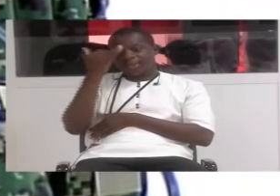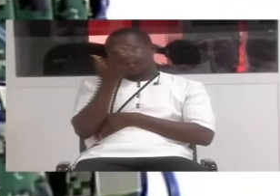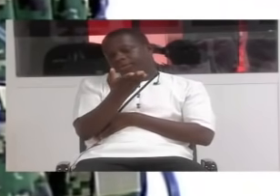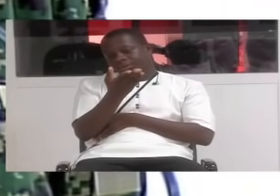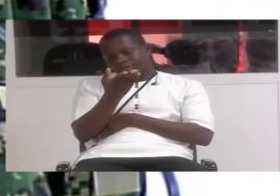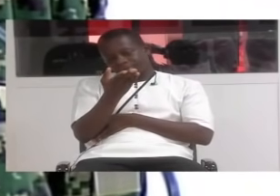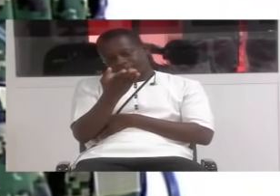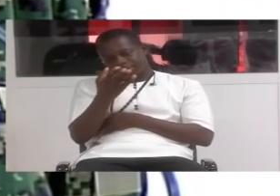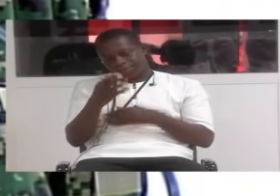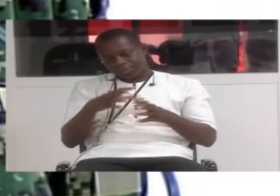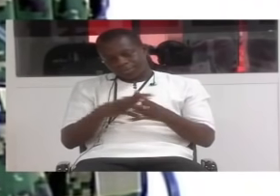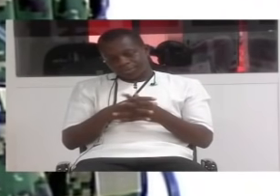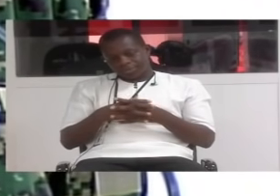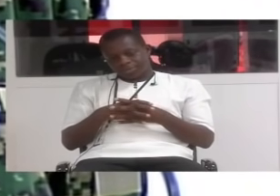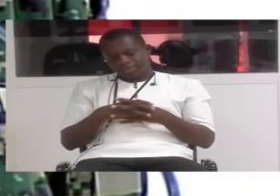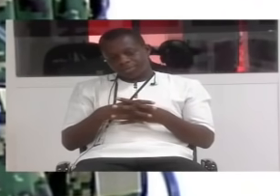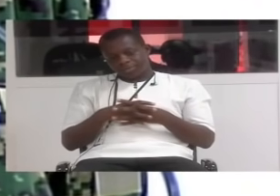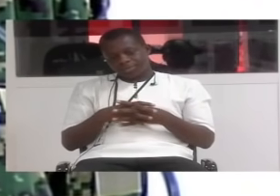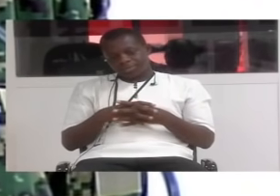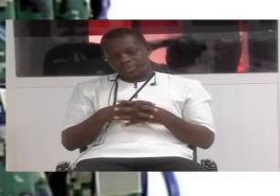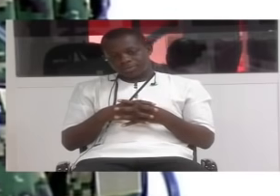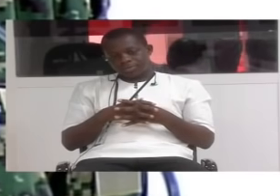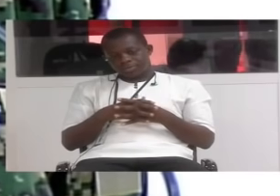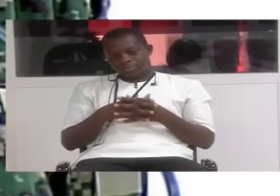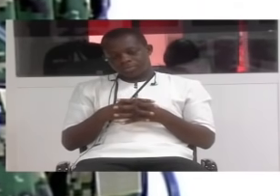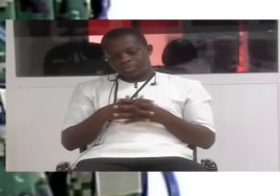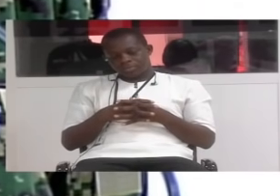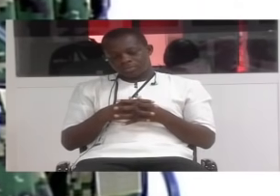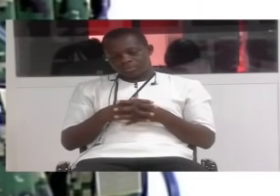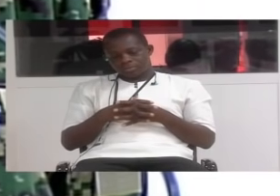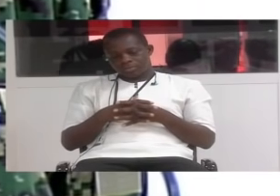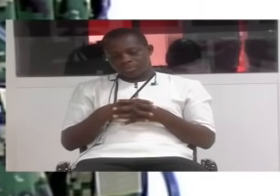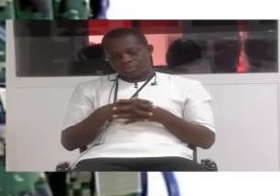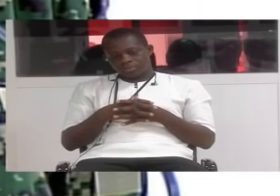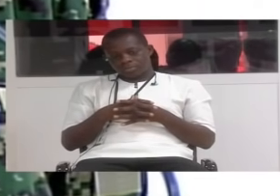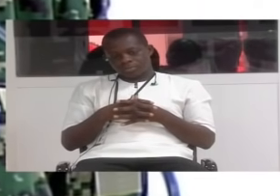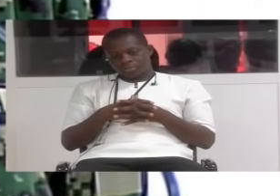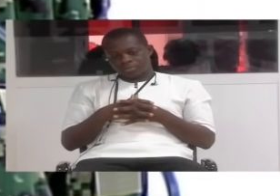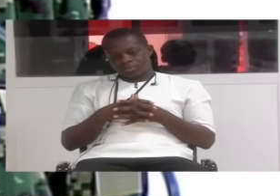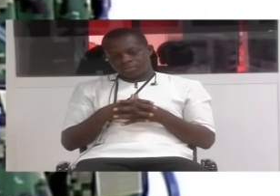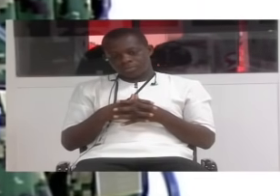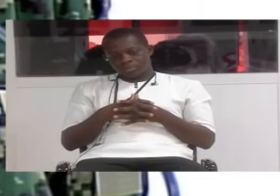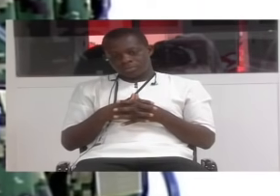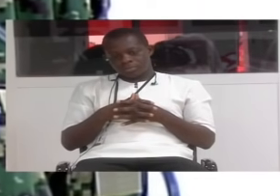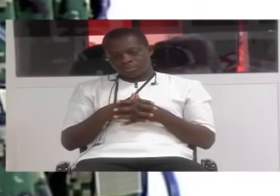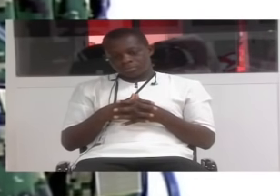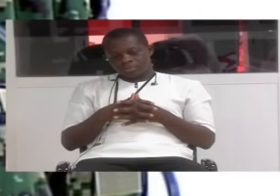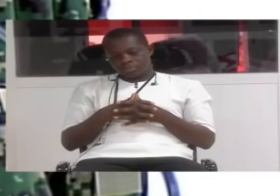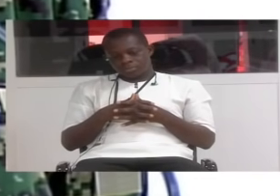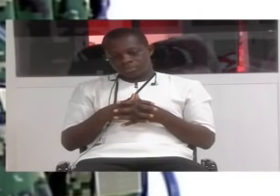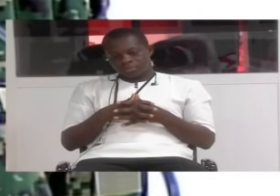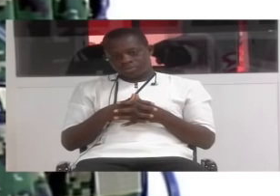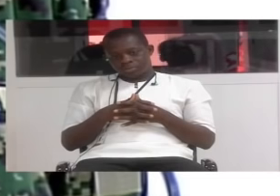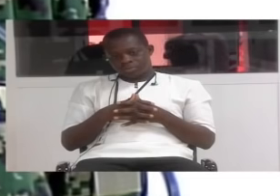the officers got to him and came out, this was what they said to us, that this is what the head of state said we should